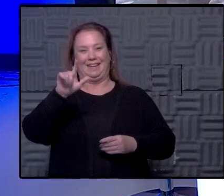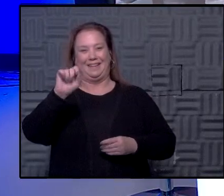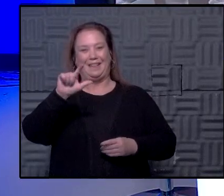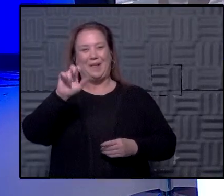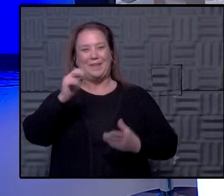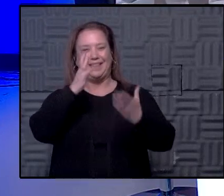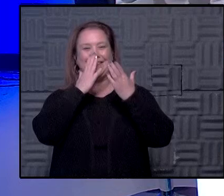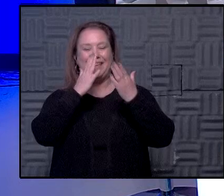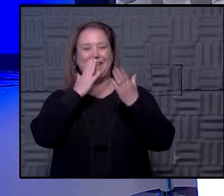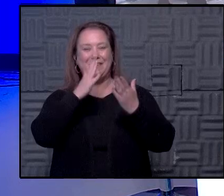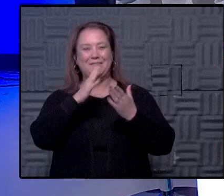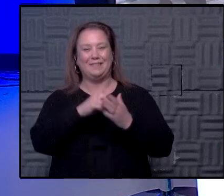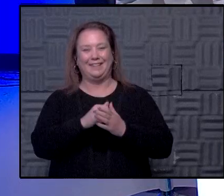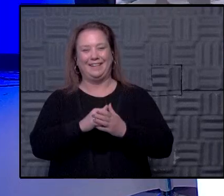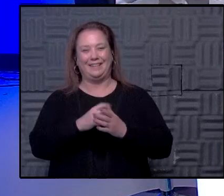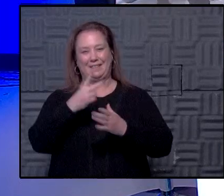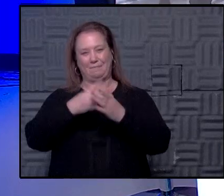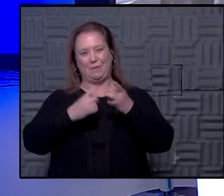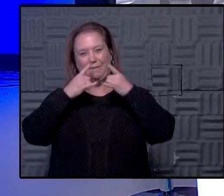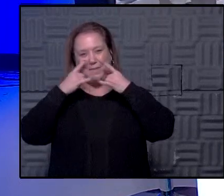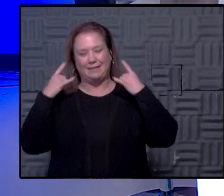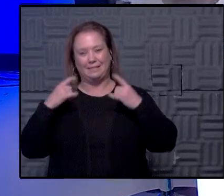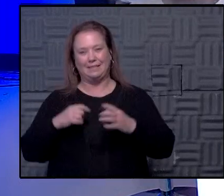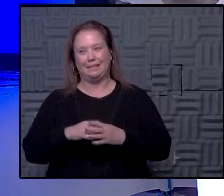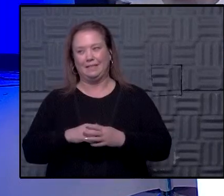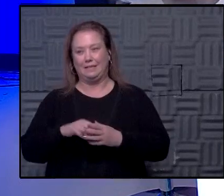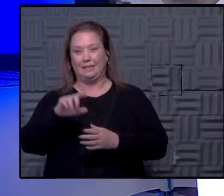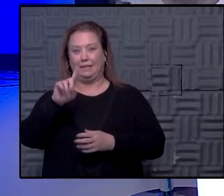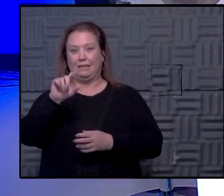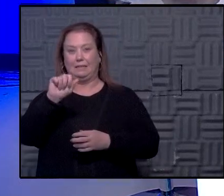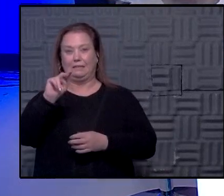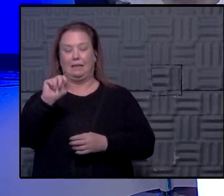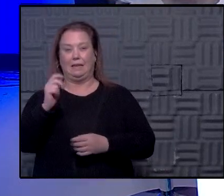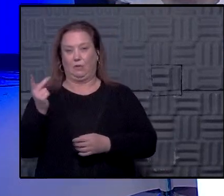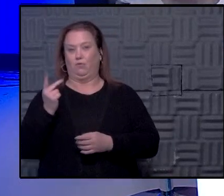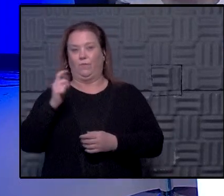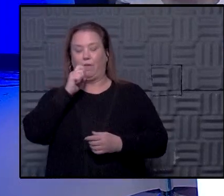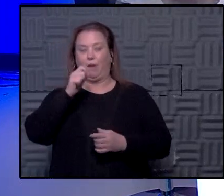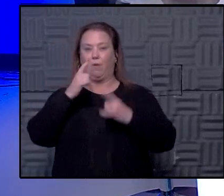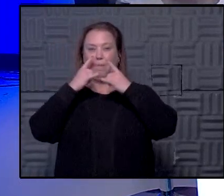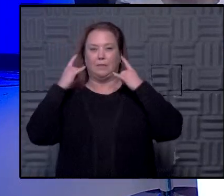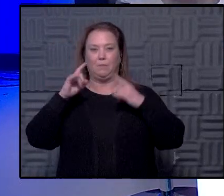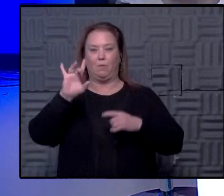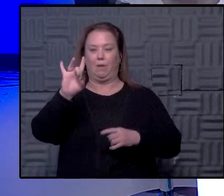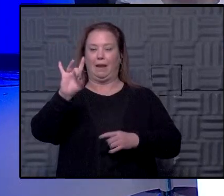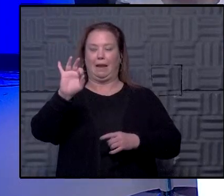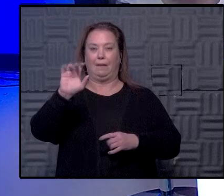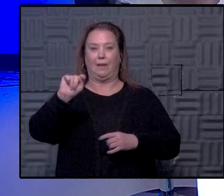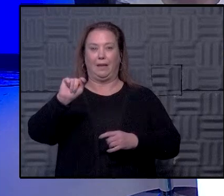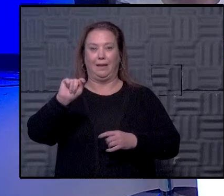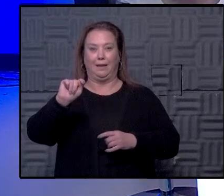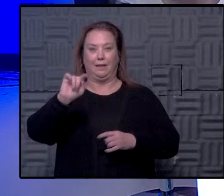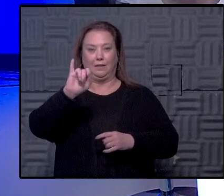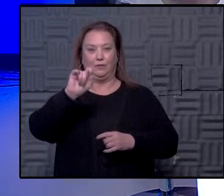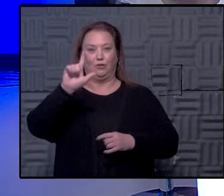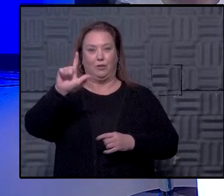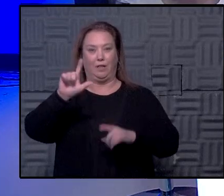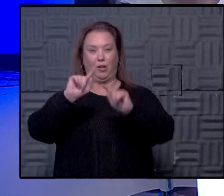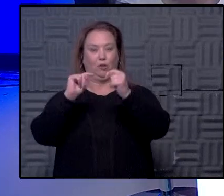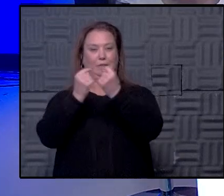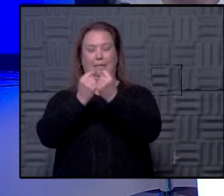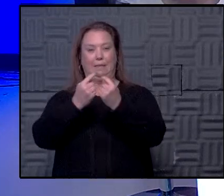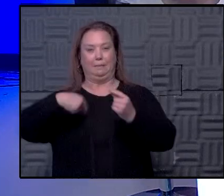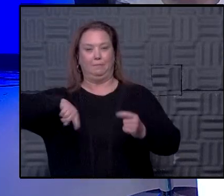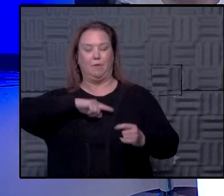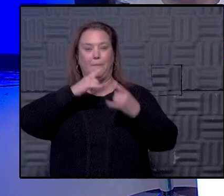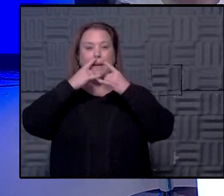thank you all so much. They both have masks on. Now, Dana and I don't. But we're like 8 feet apart. Jill and our team, we don't